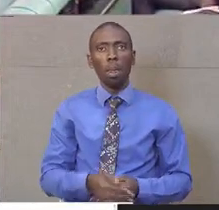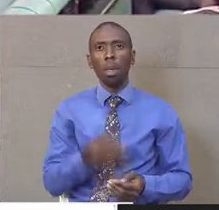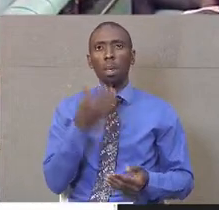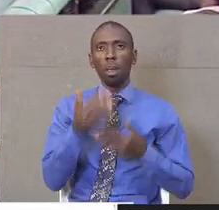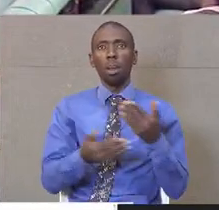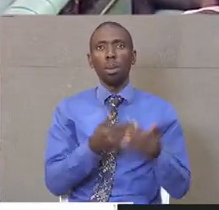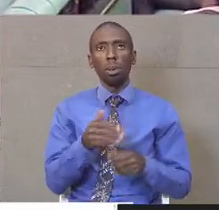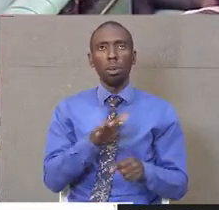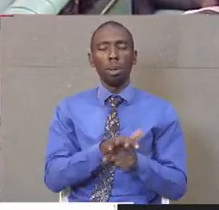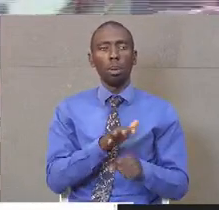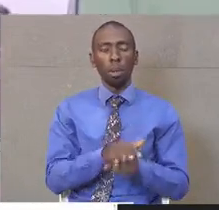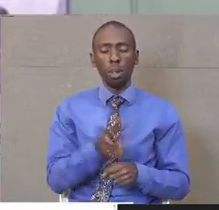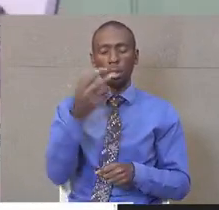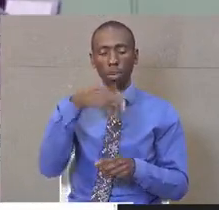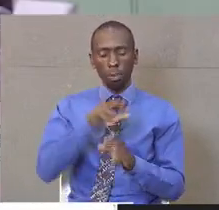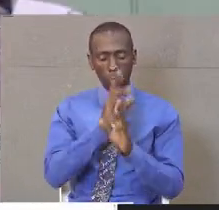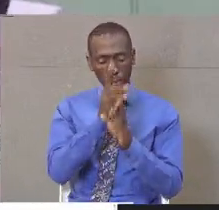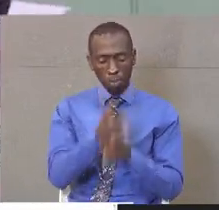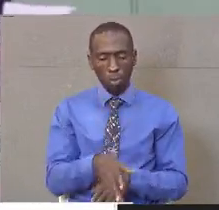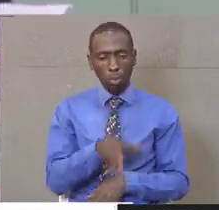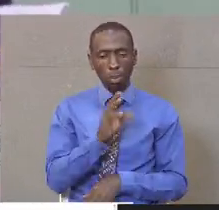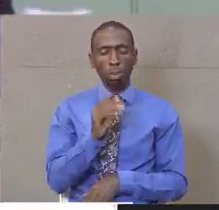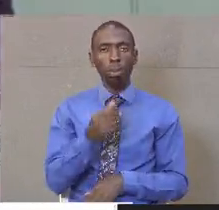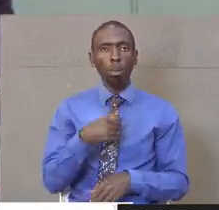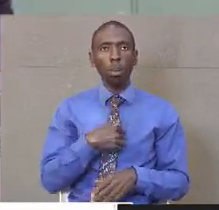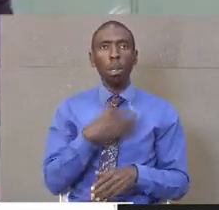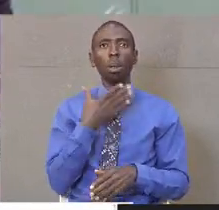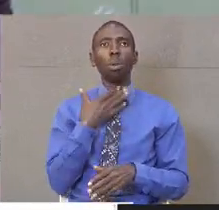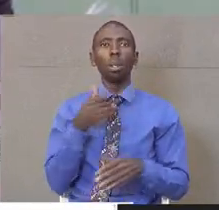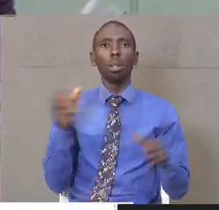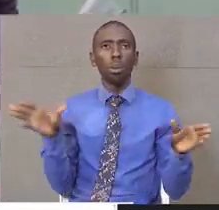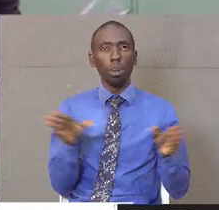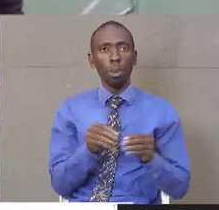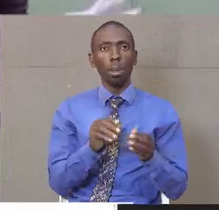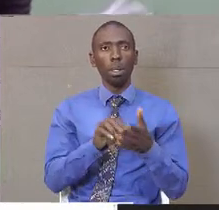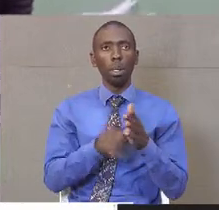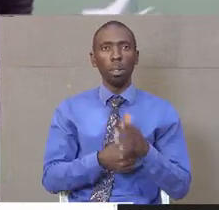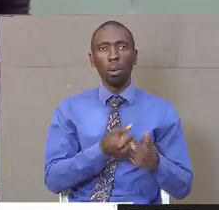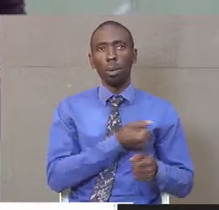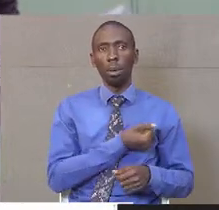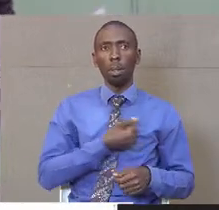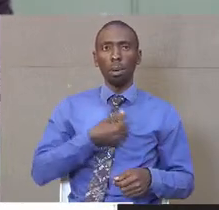so much, Right Honourable Speaker. Right Honourable Speaker, I want to conclude on the issue of the mothers.